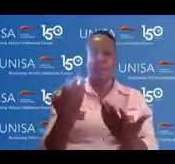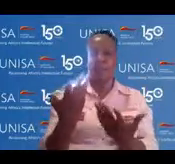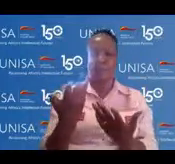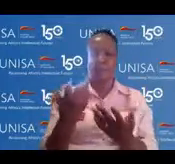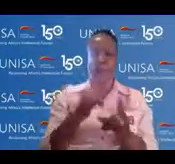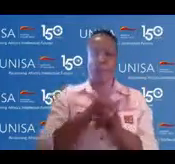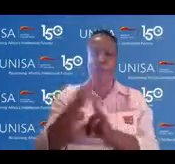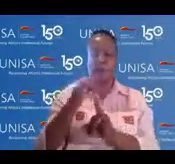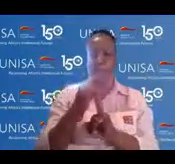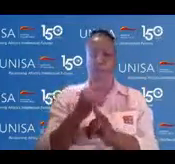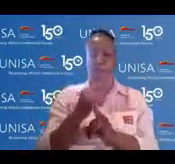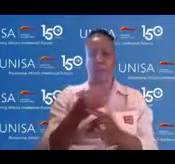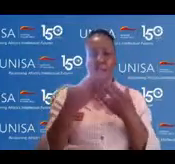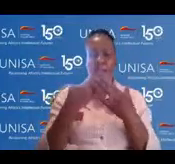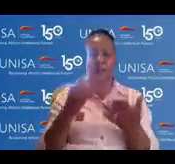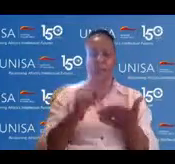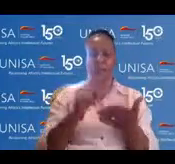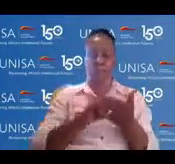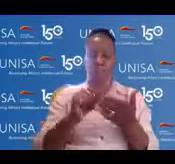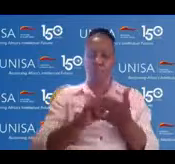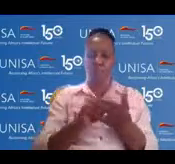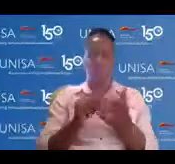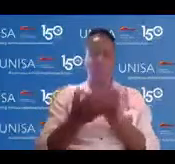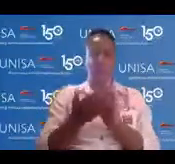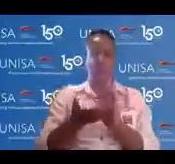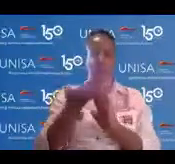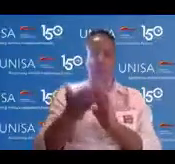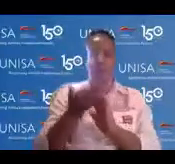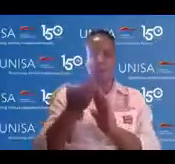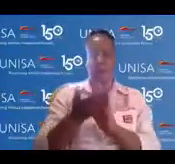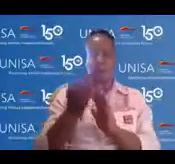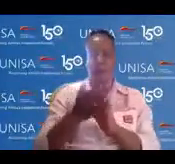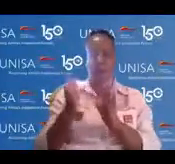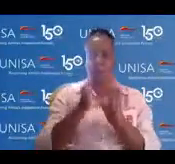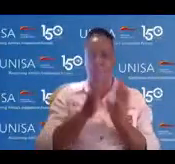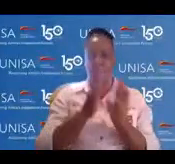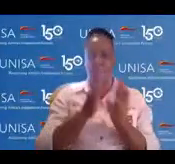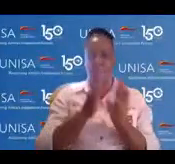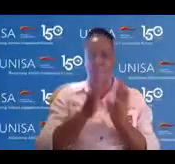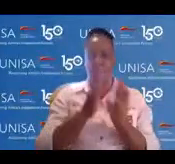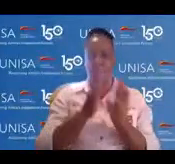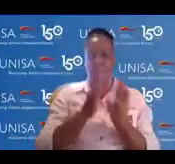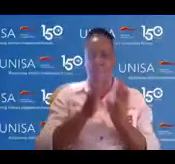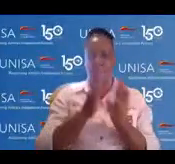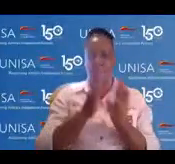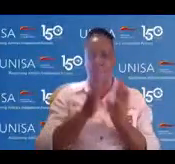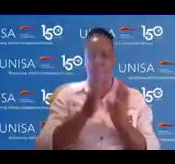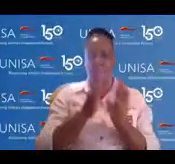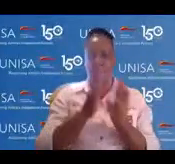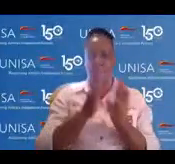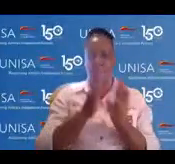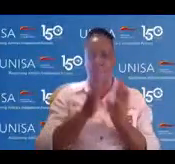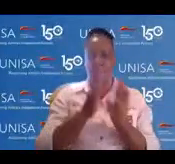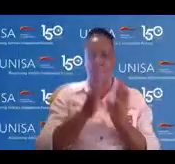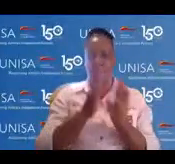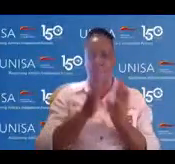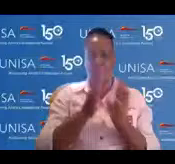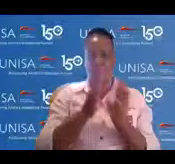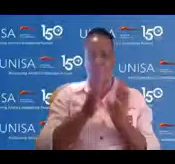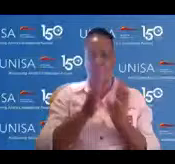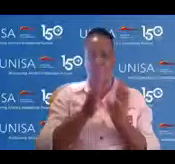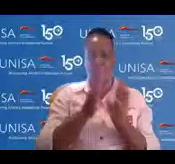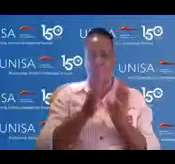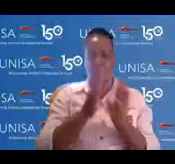I will update the slide and then David will let you know who is the 3